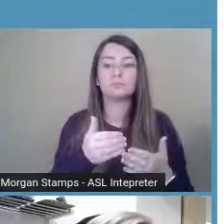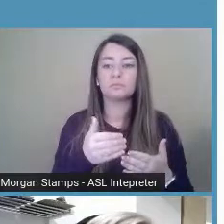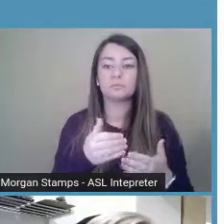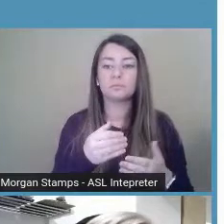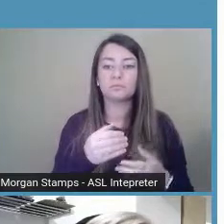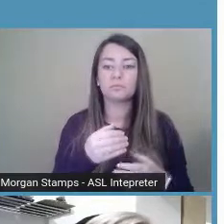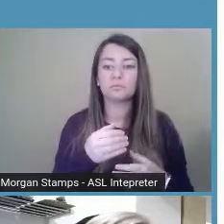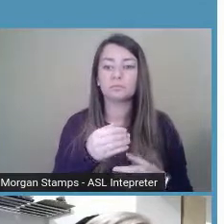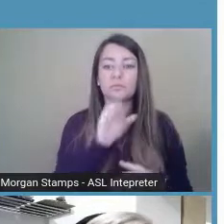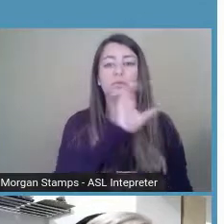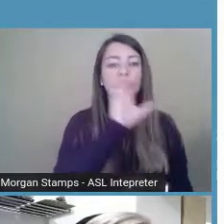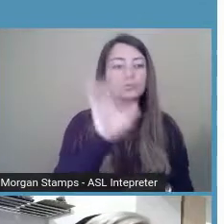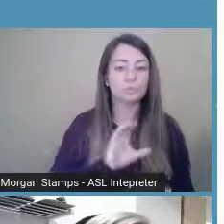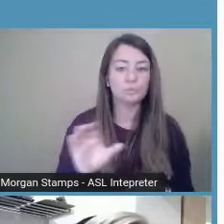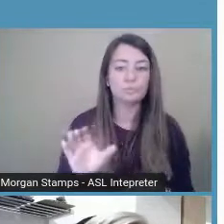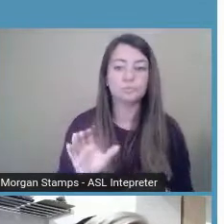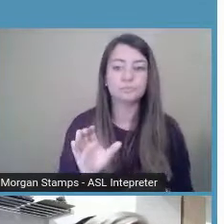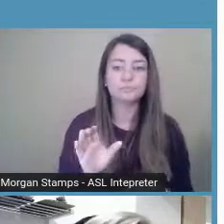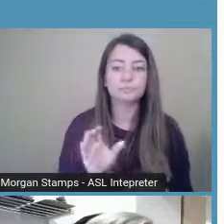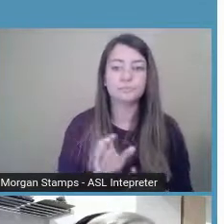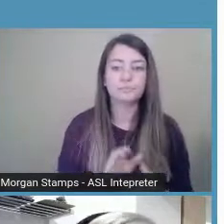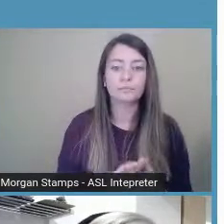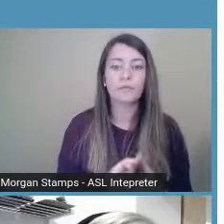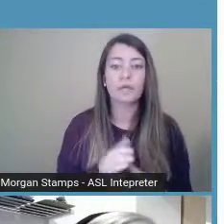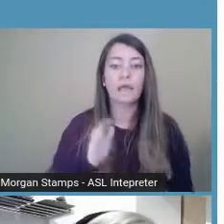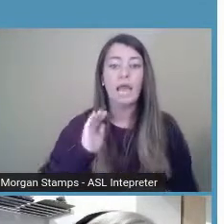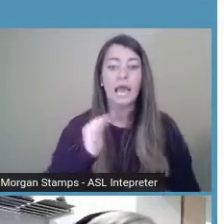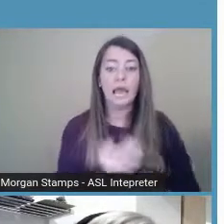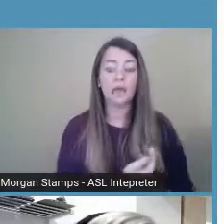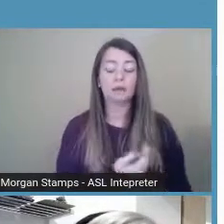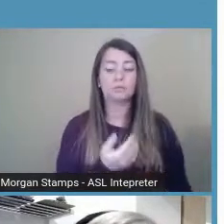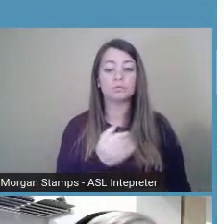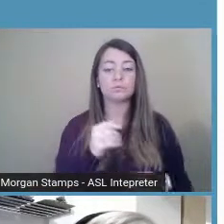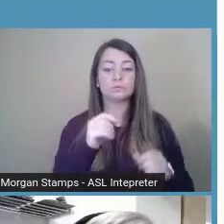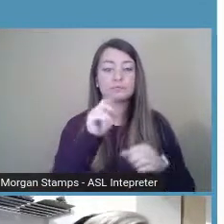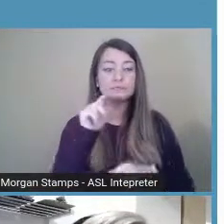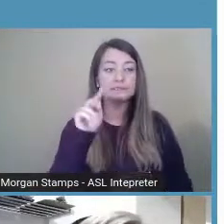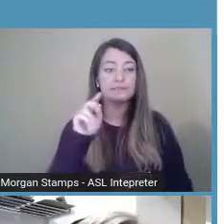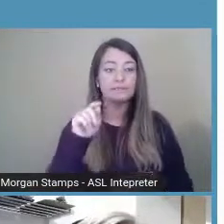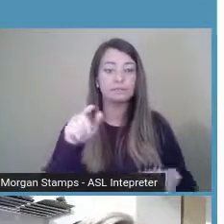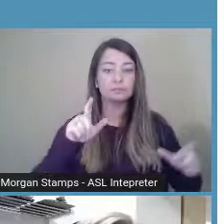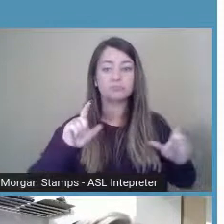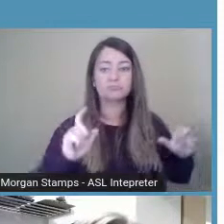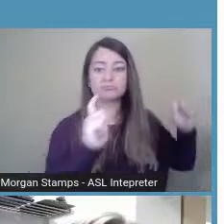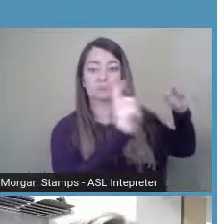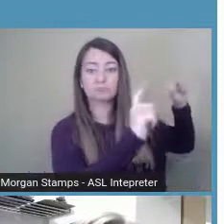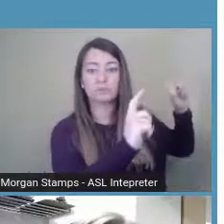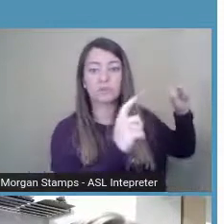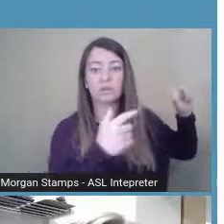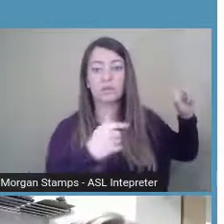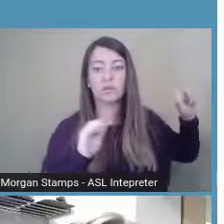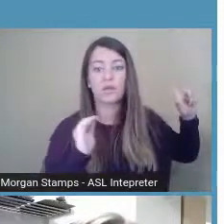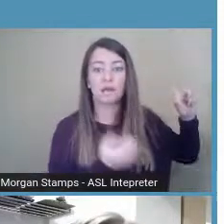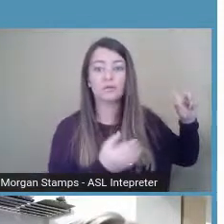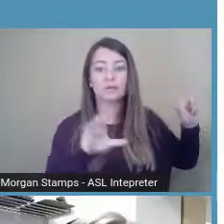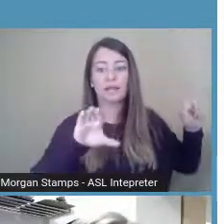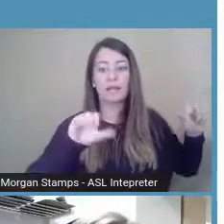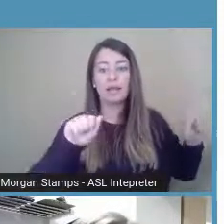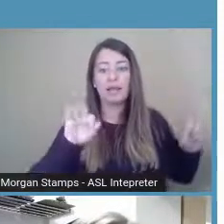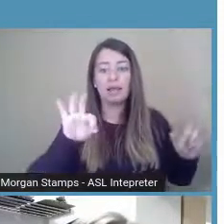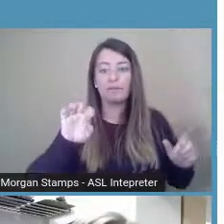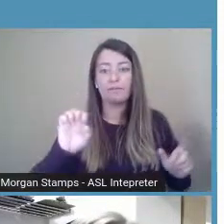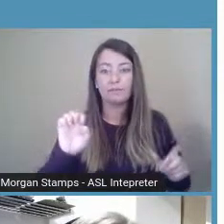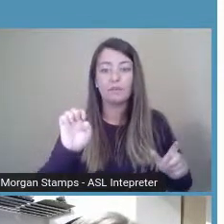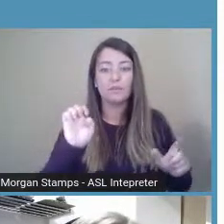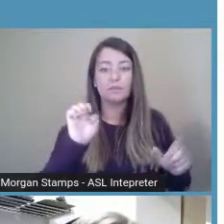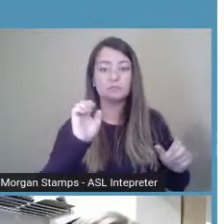we invited our guest bartender to mix drinks all evening in our rooftop cafe and to live stream her program segment on